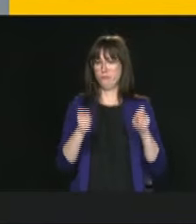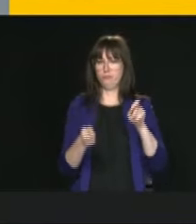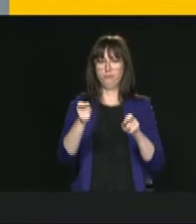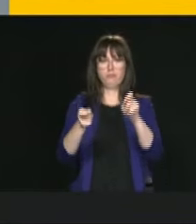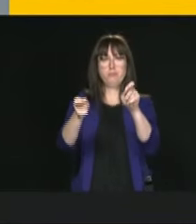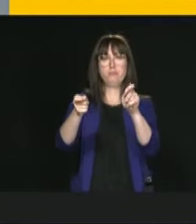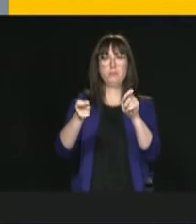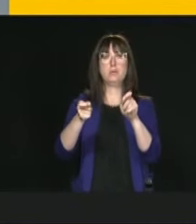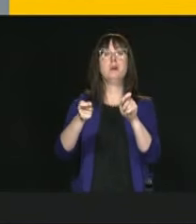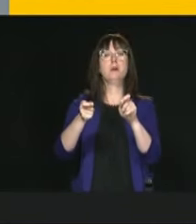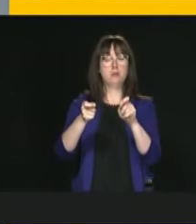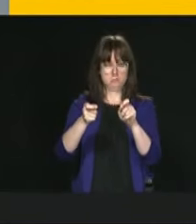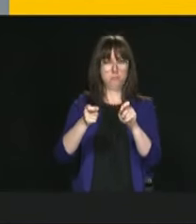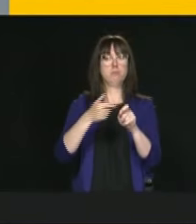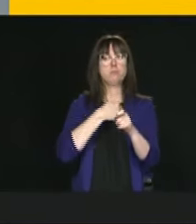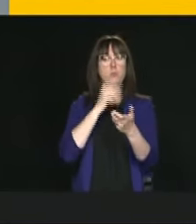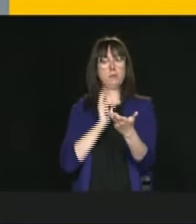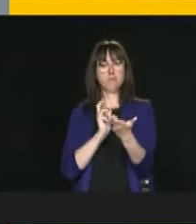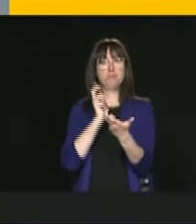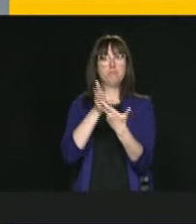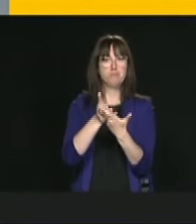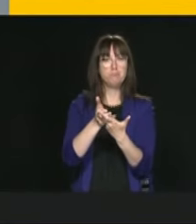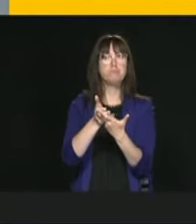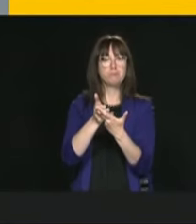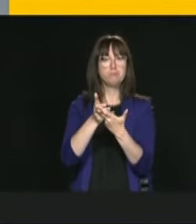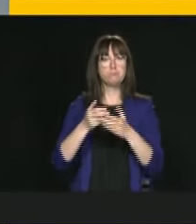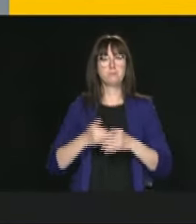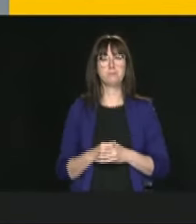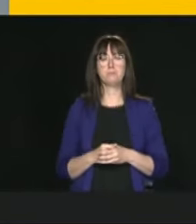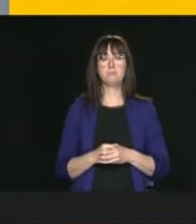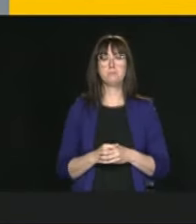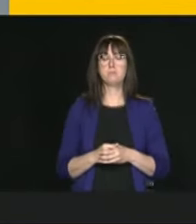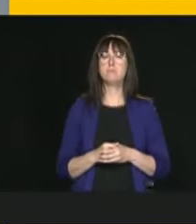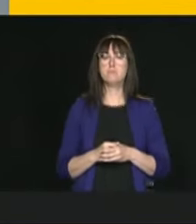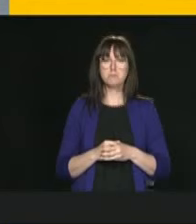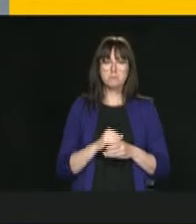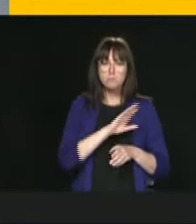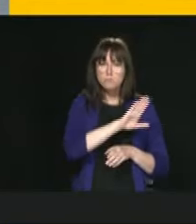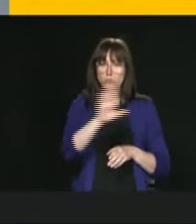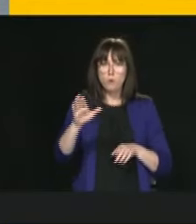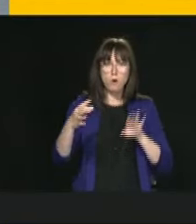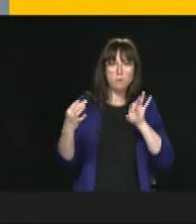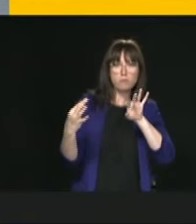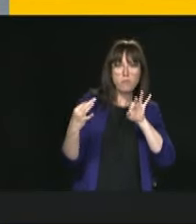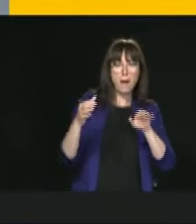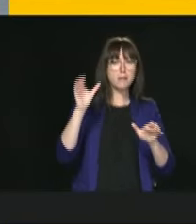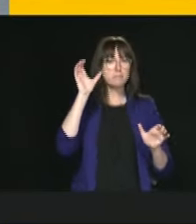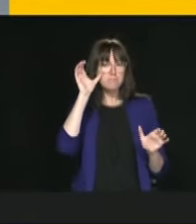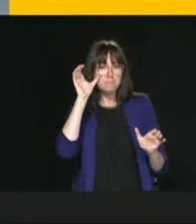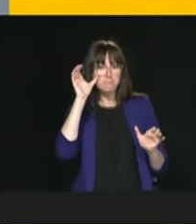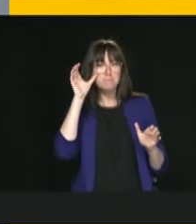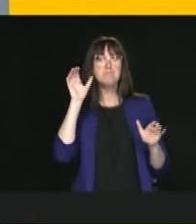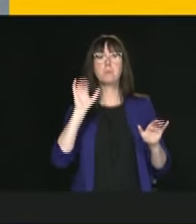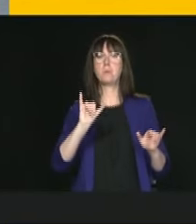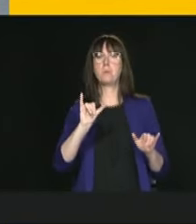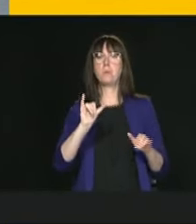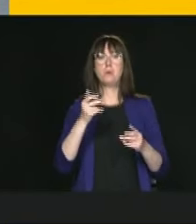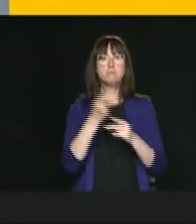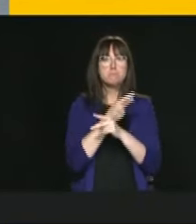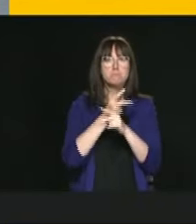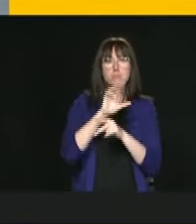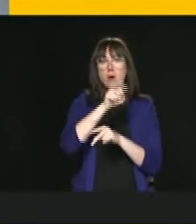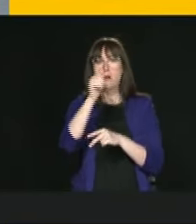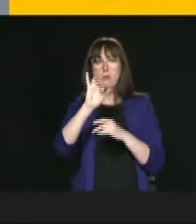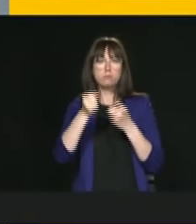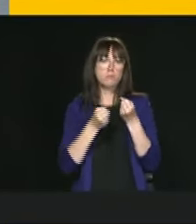our response consequently. We continue to be listening to Canadians, and we are always seeking other ways of supporting